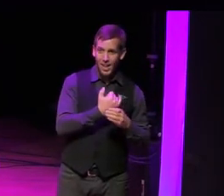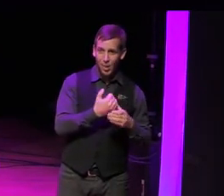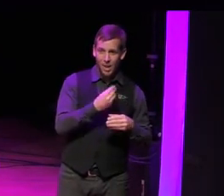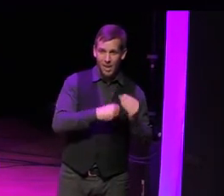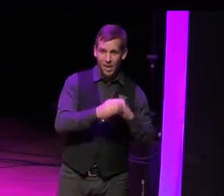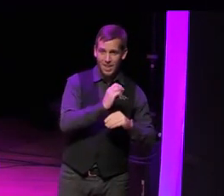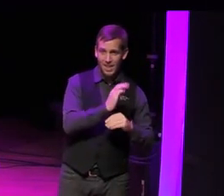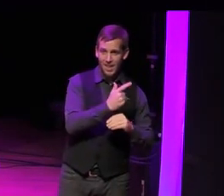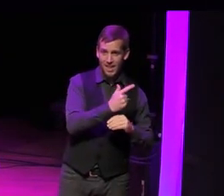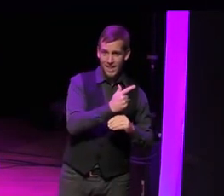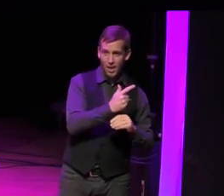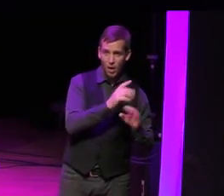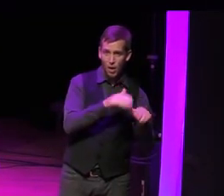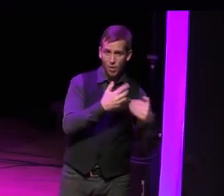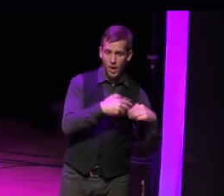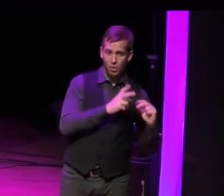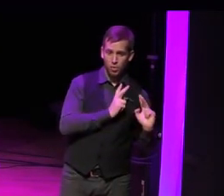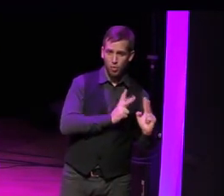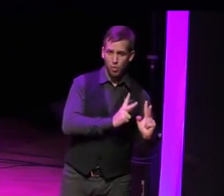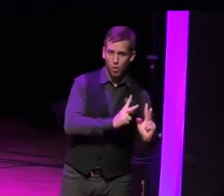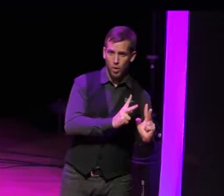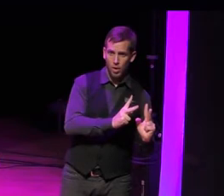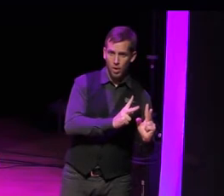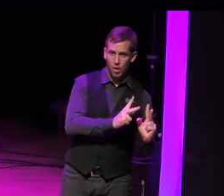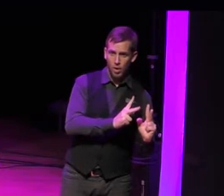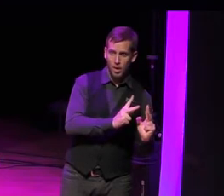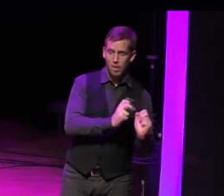way, and at the same time, there is a bottom-up